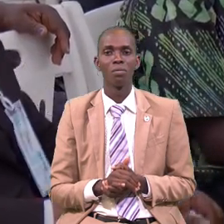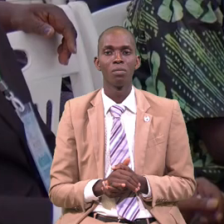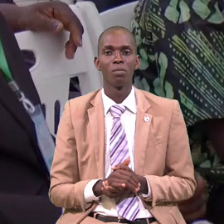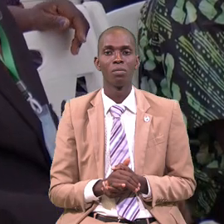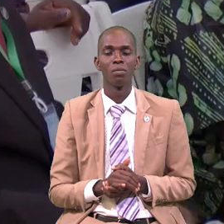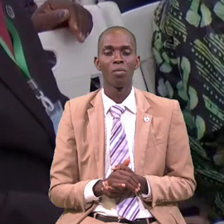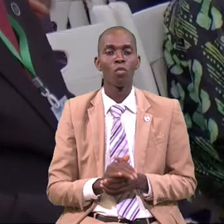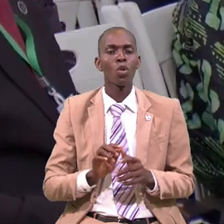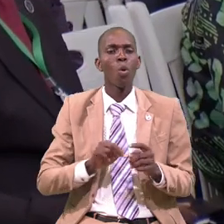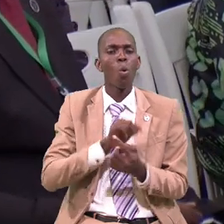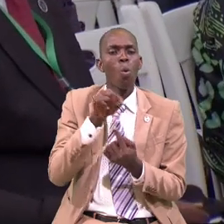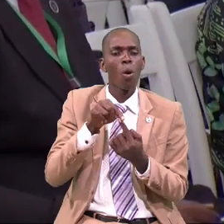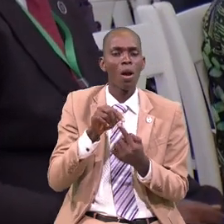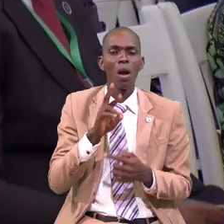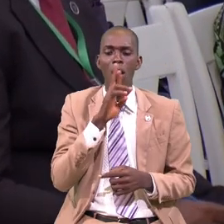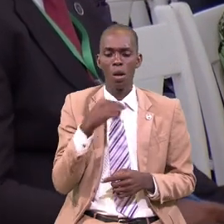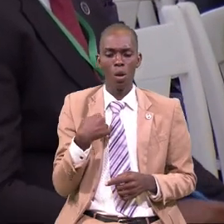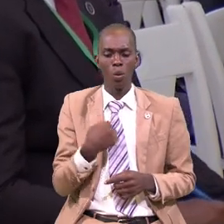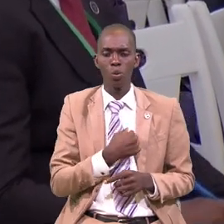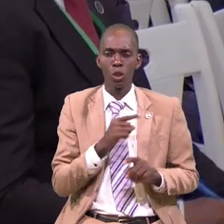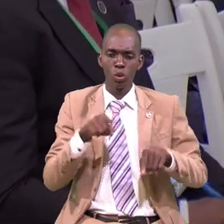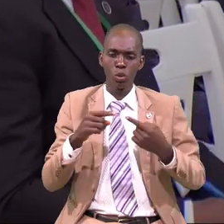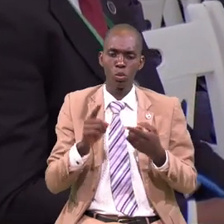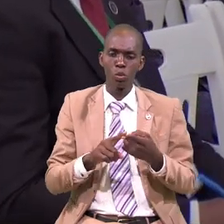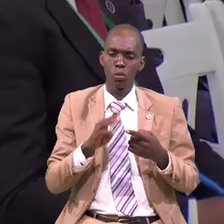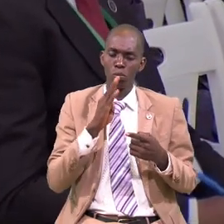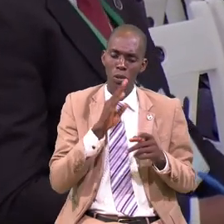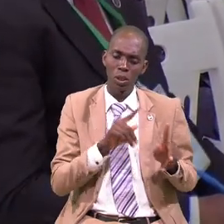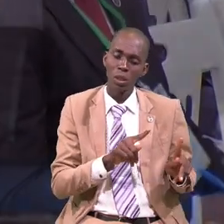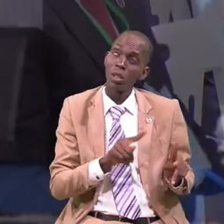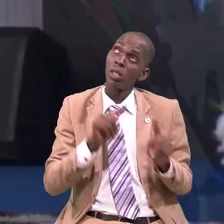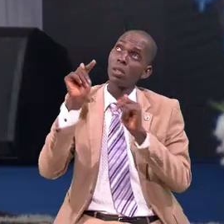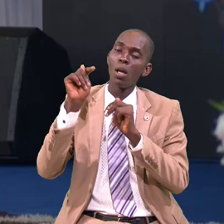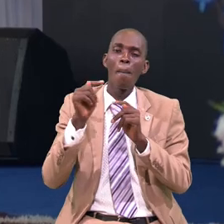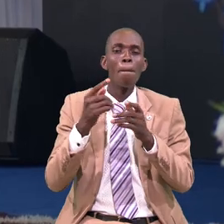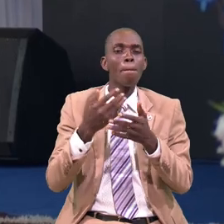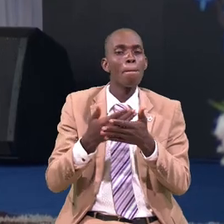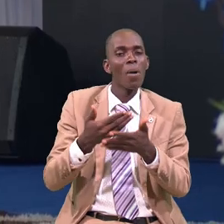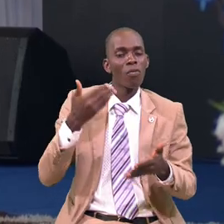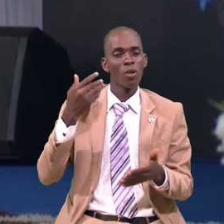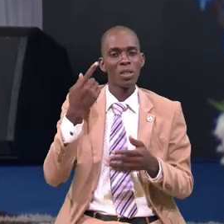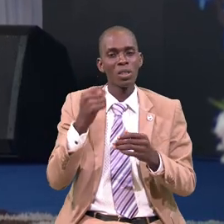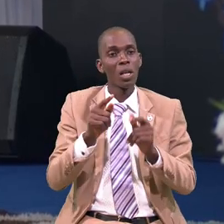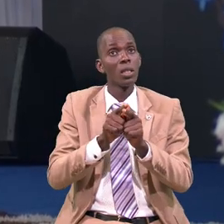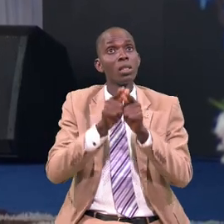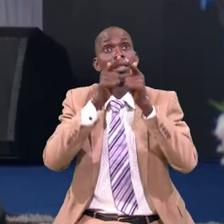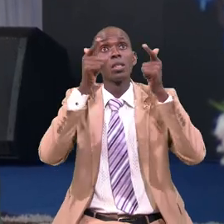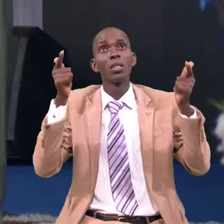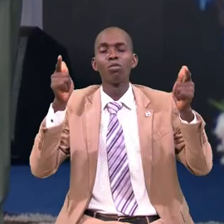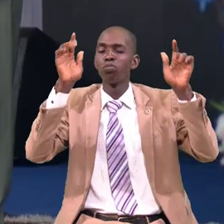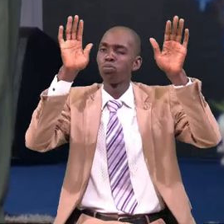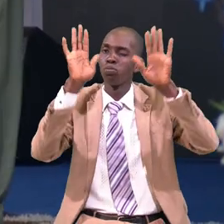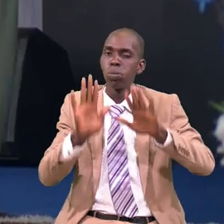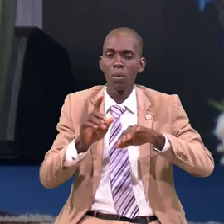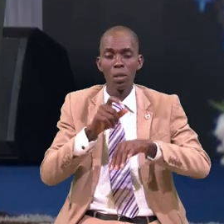When are we going to be translated? Before the great tribulation.